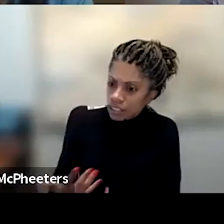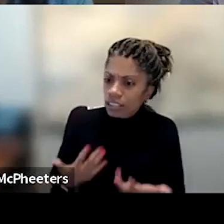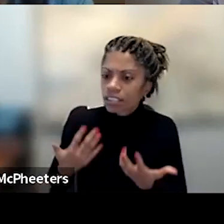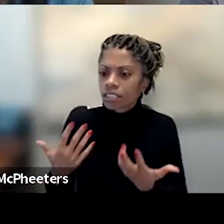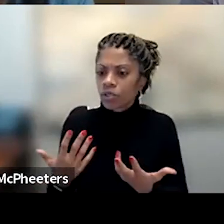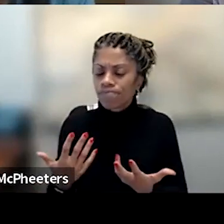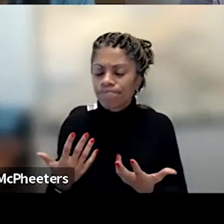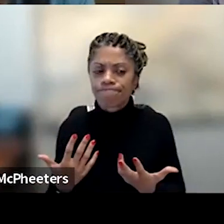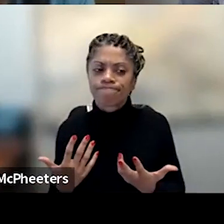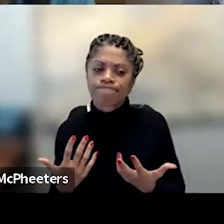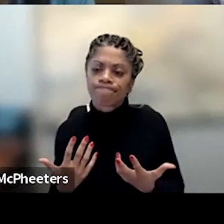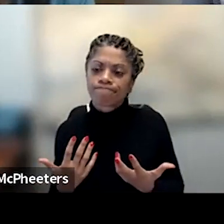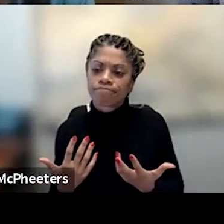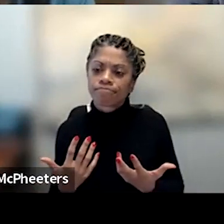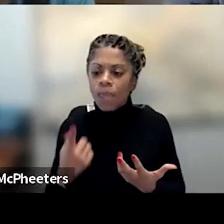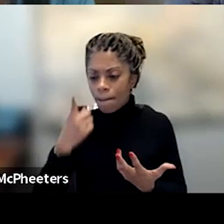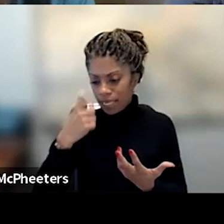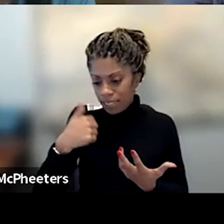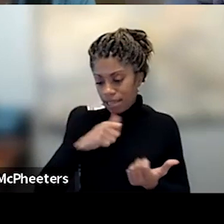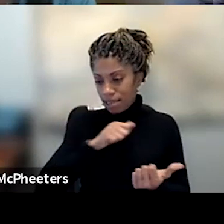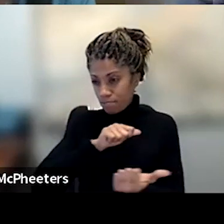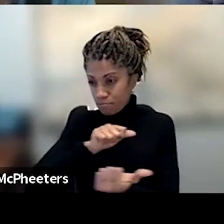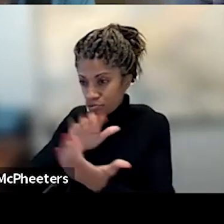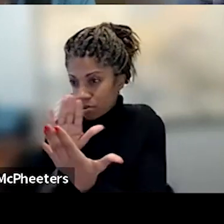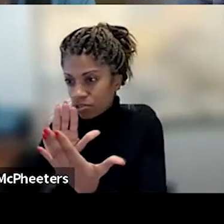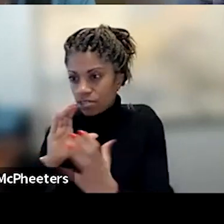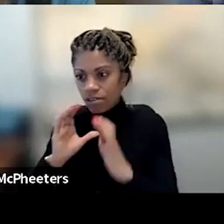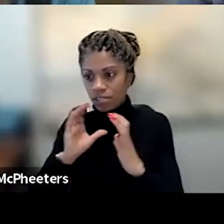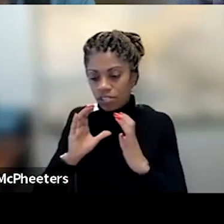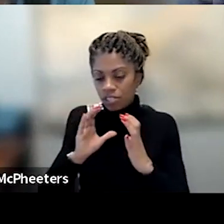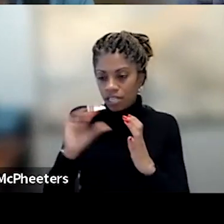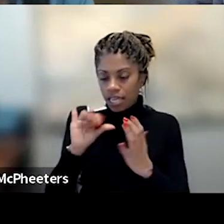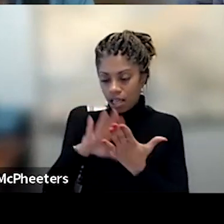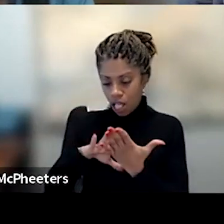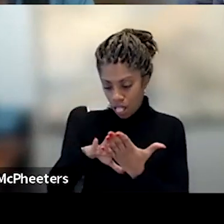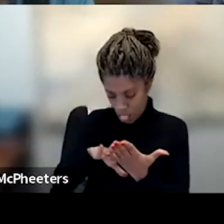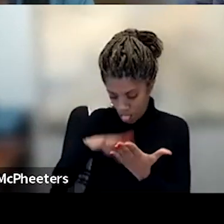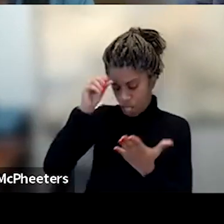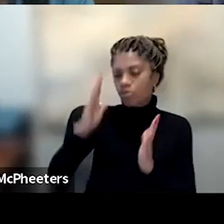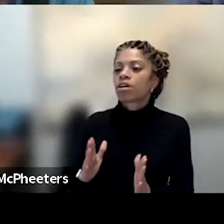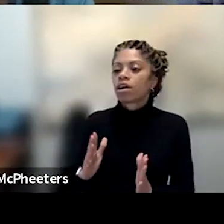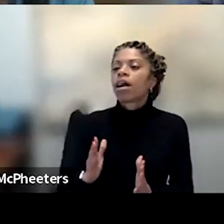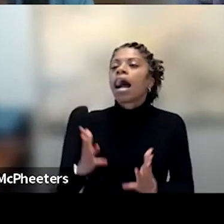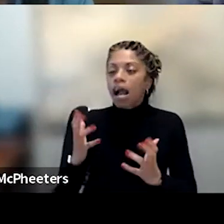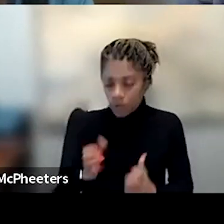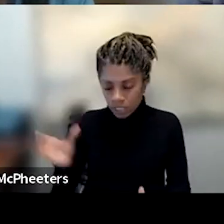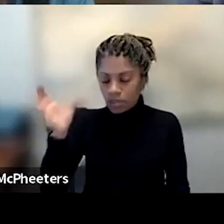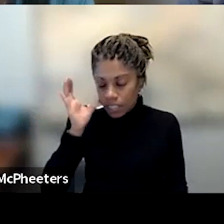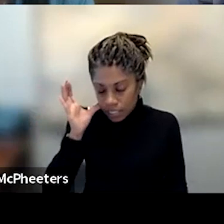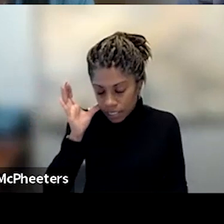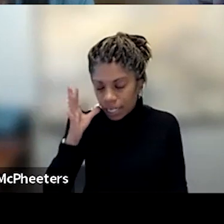both, because I approached that conversation as a learner, like, I'm going to learn. I want to listen and